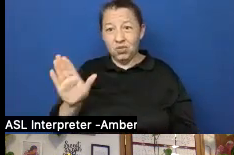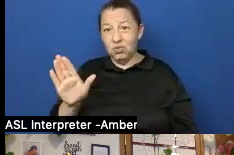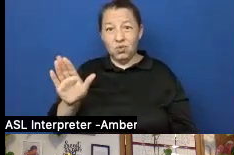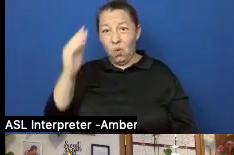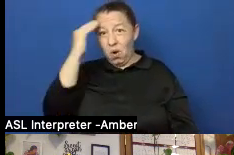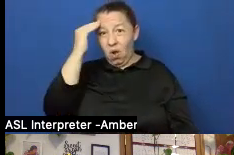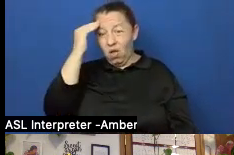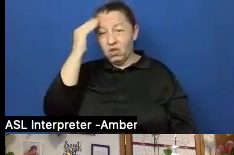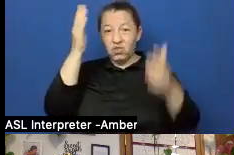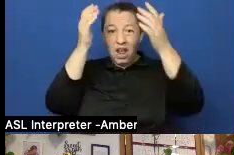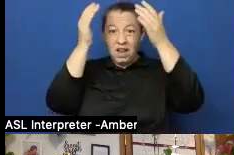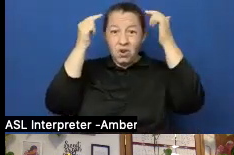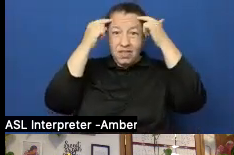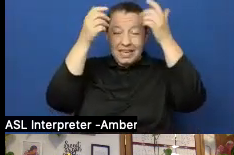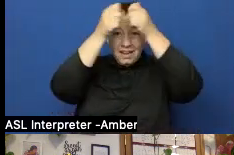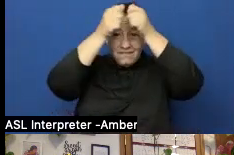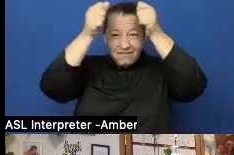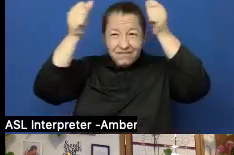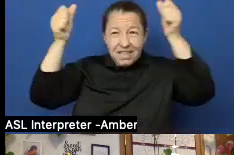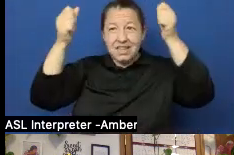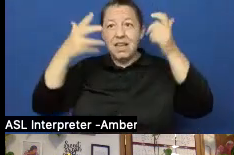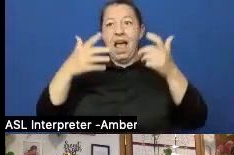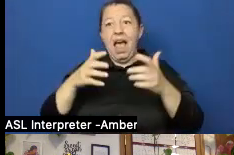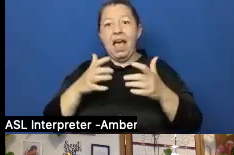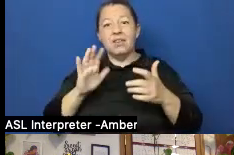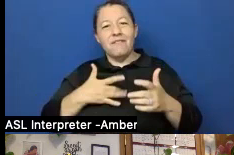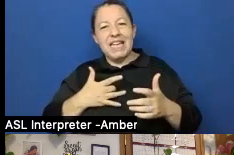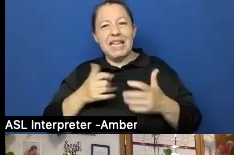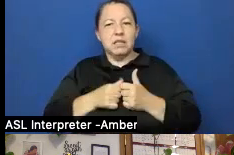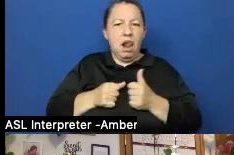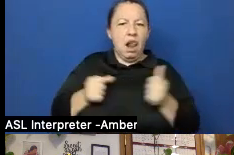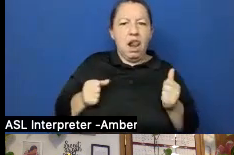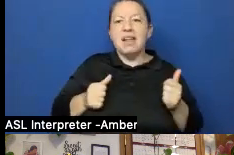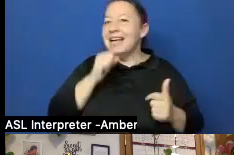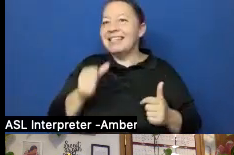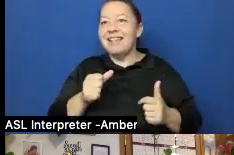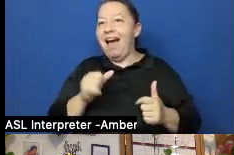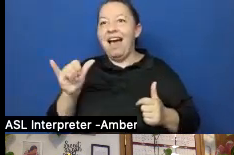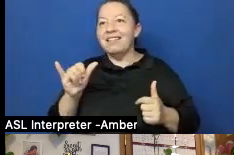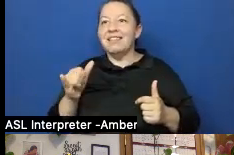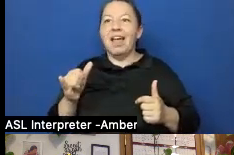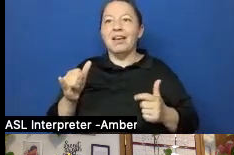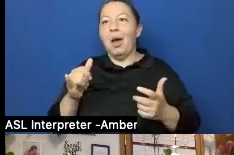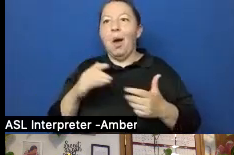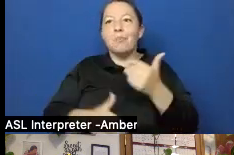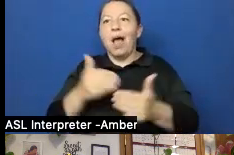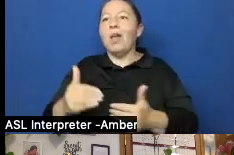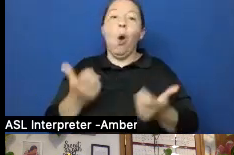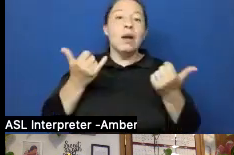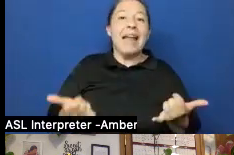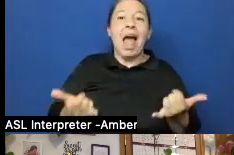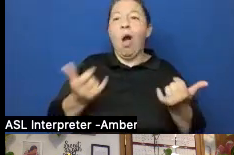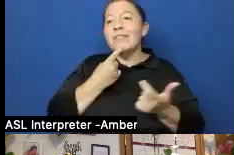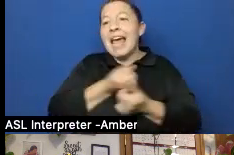you're feeling. And it's not a process that, okay, now that we said all that, you feel completely different. It takes some